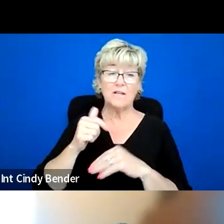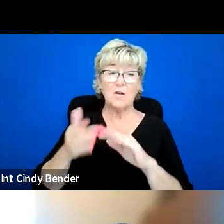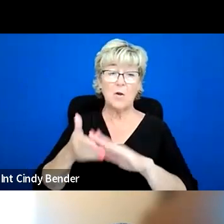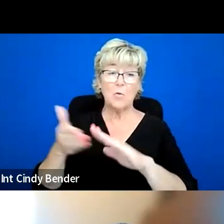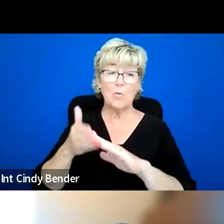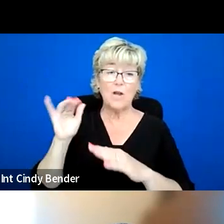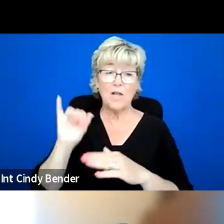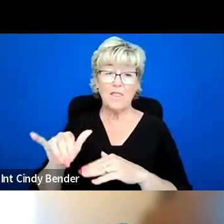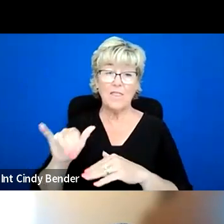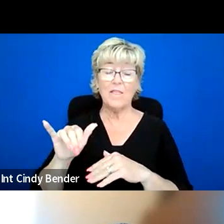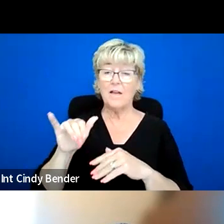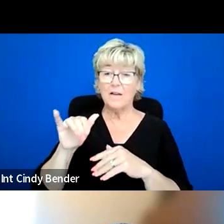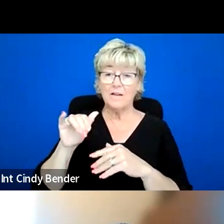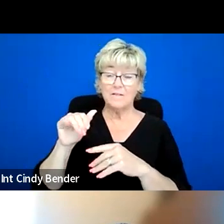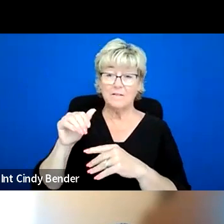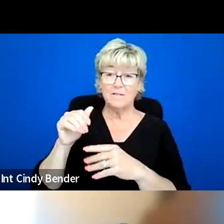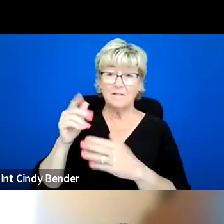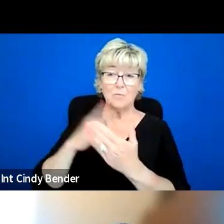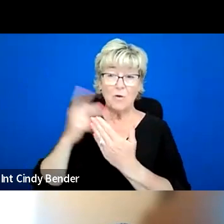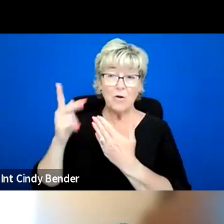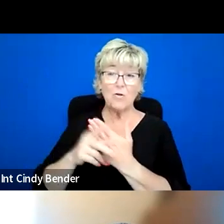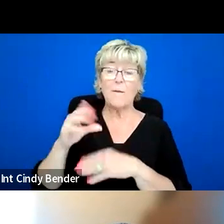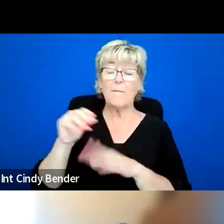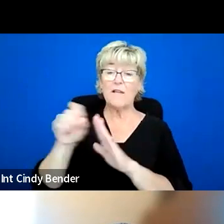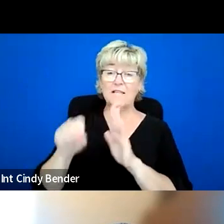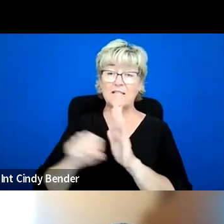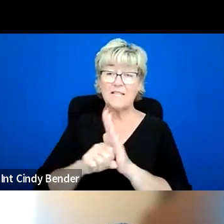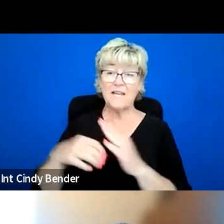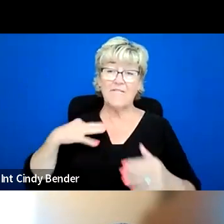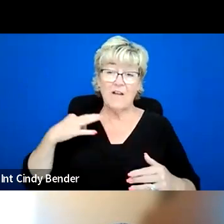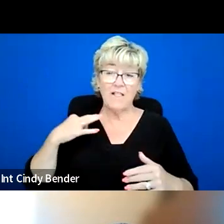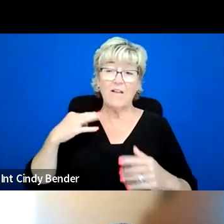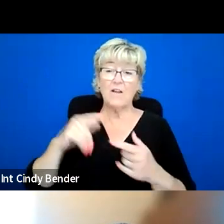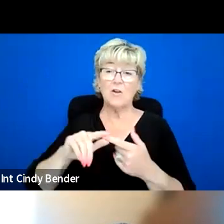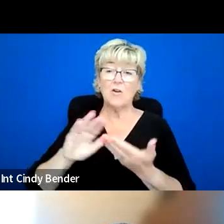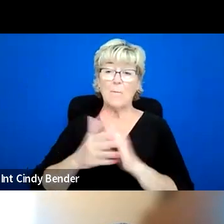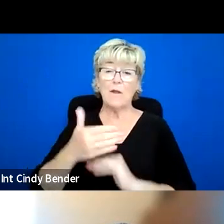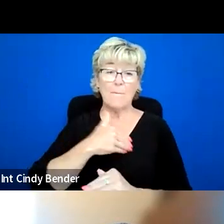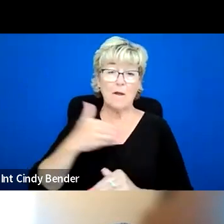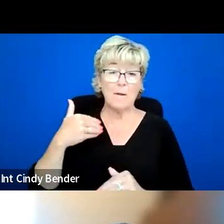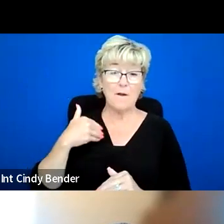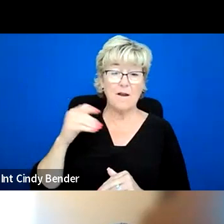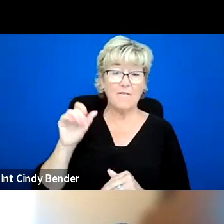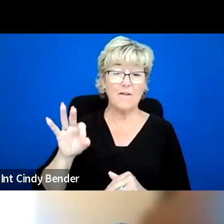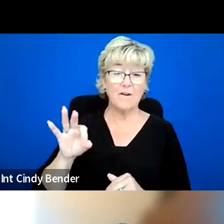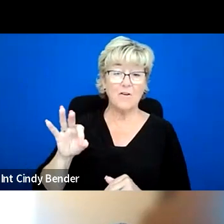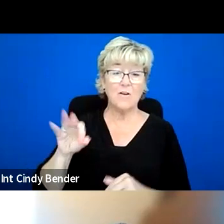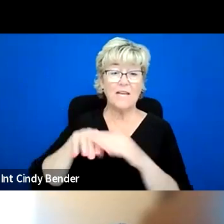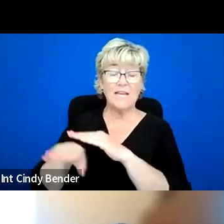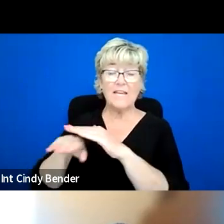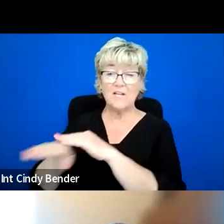where we train both state volunteers and county employees to become members of this team to go out into the